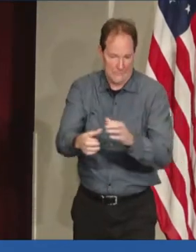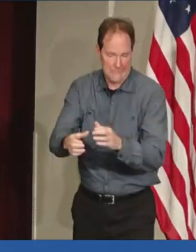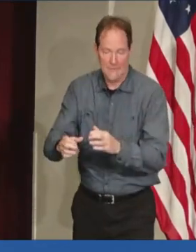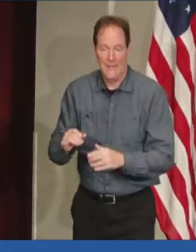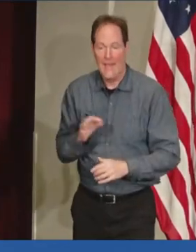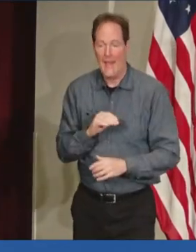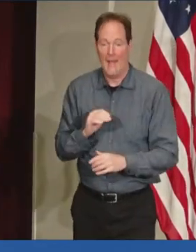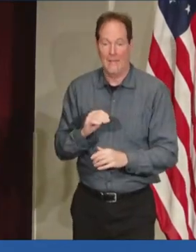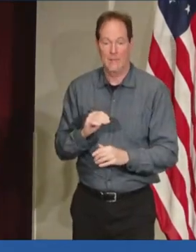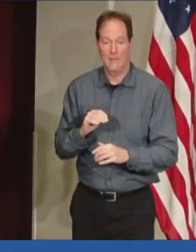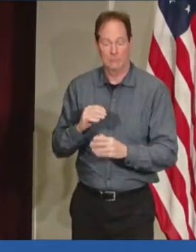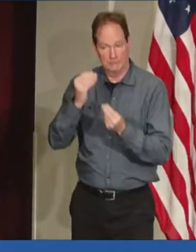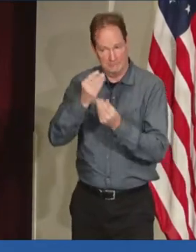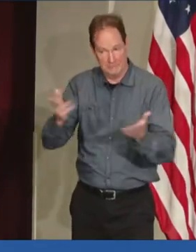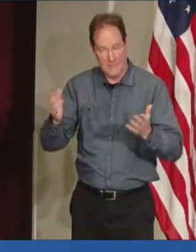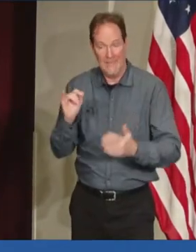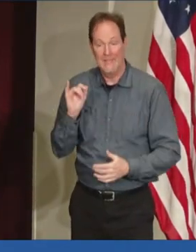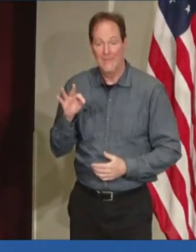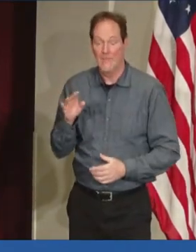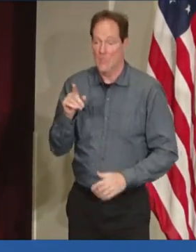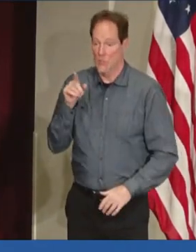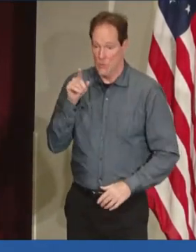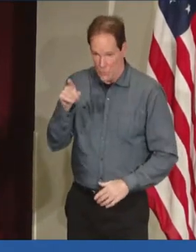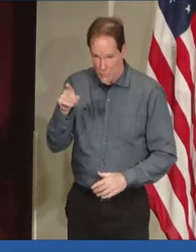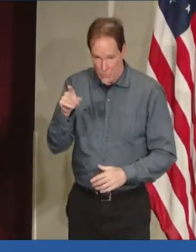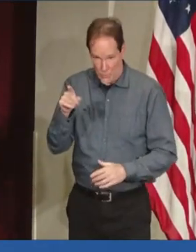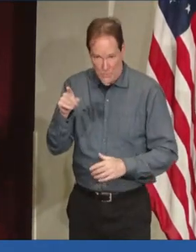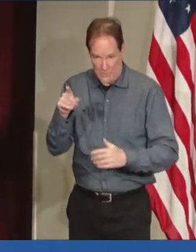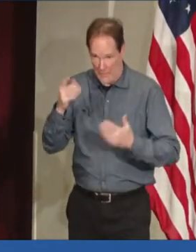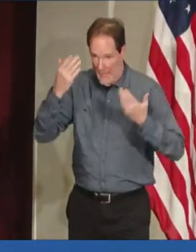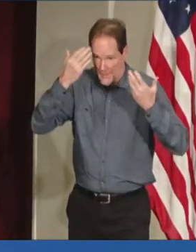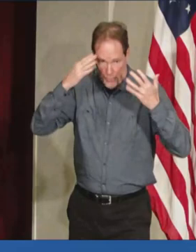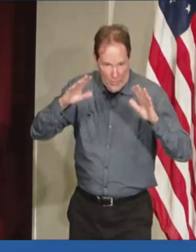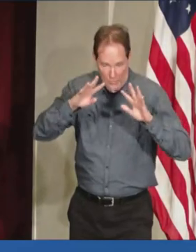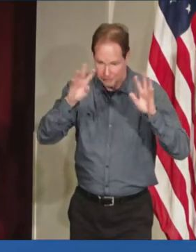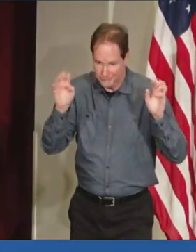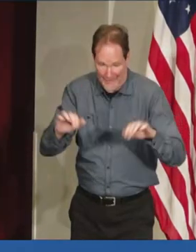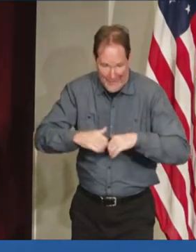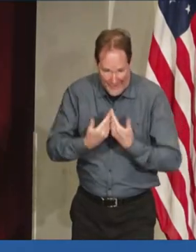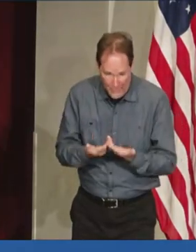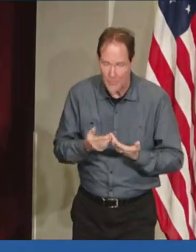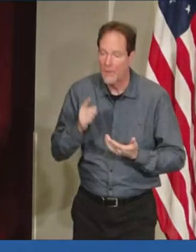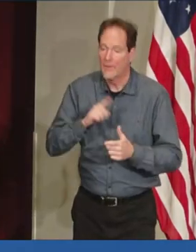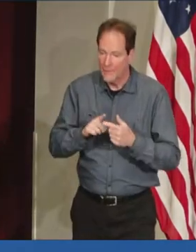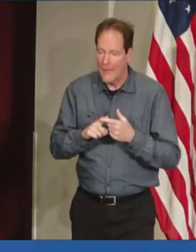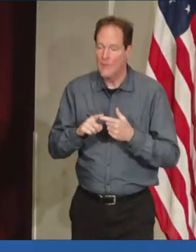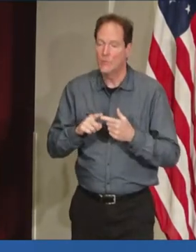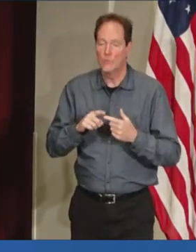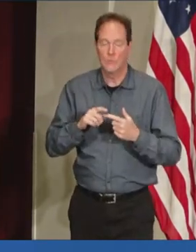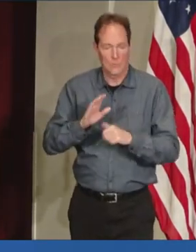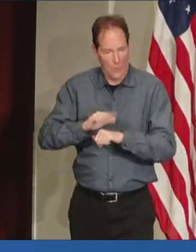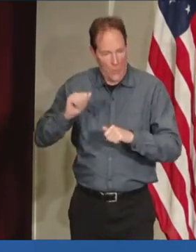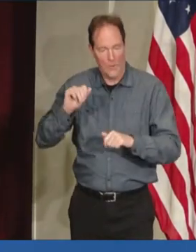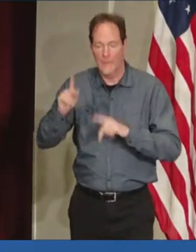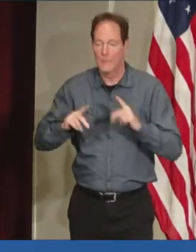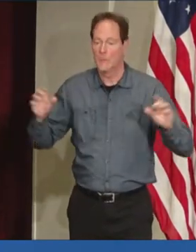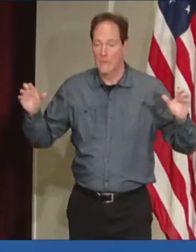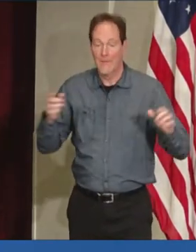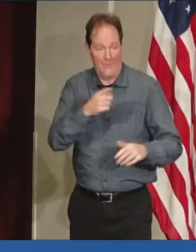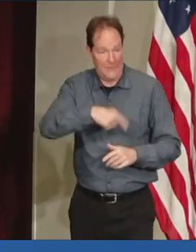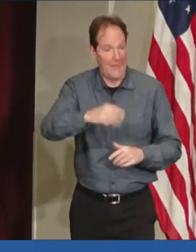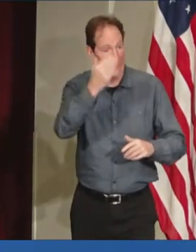you don't have the knowledge that you need about what it should look like, that you convene the people around you who know